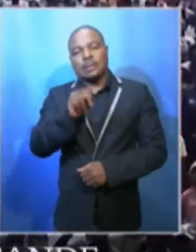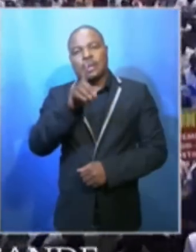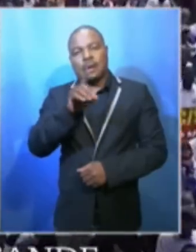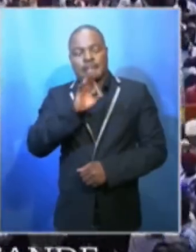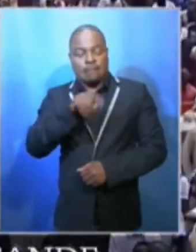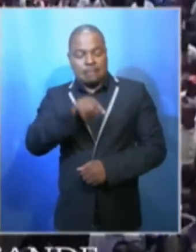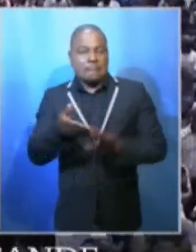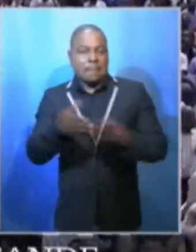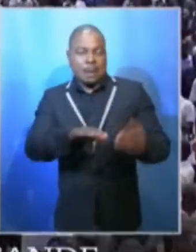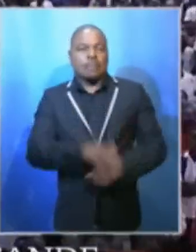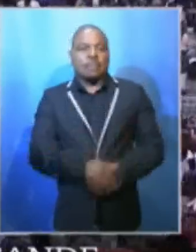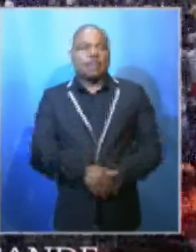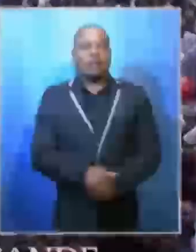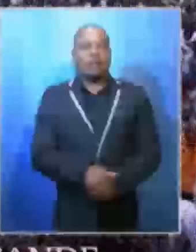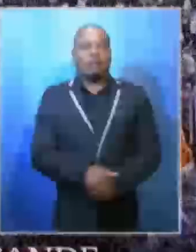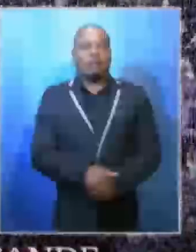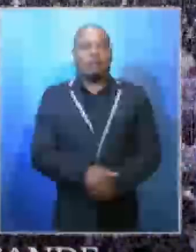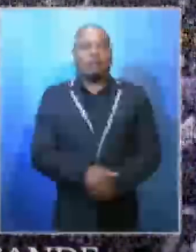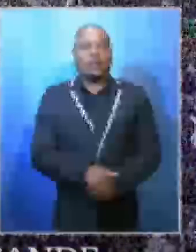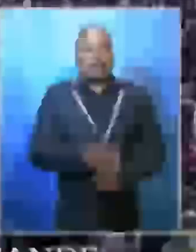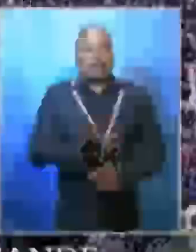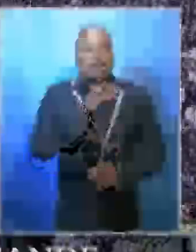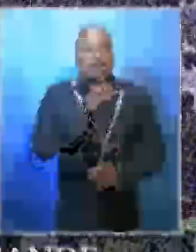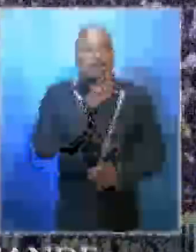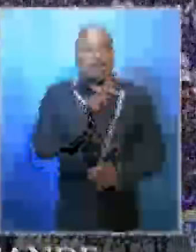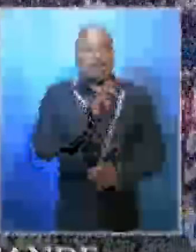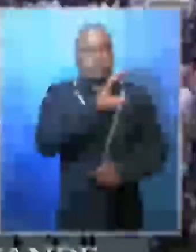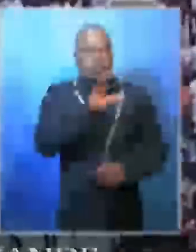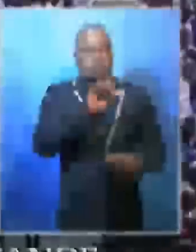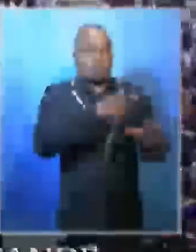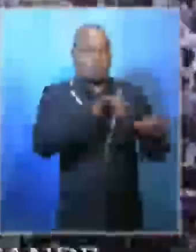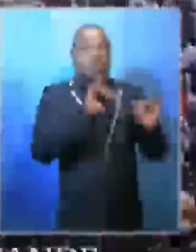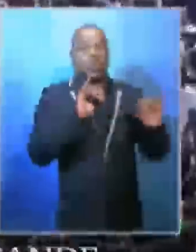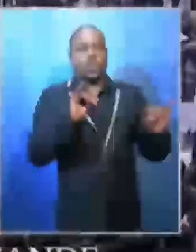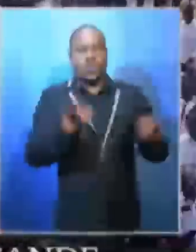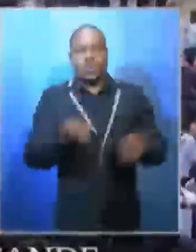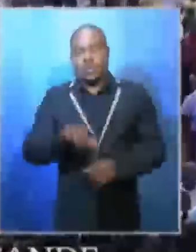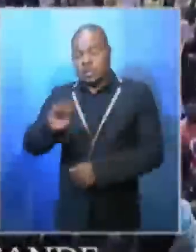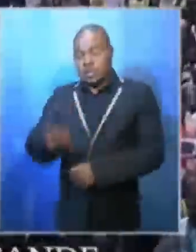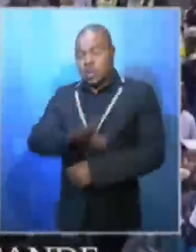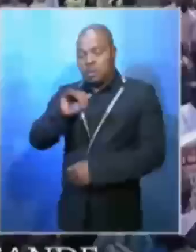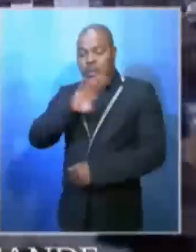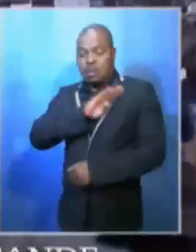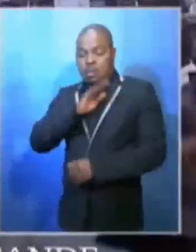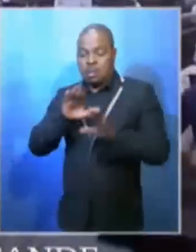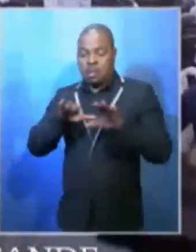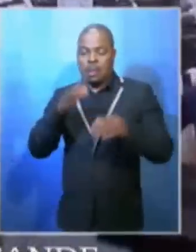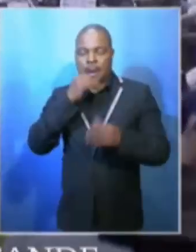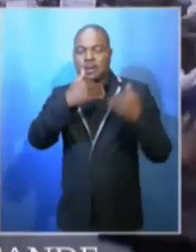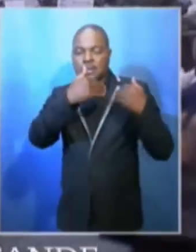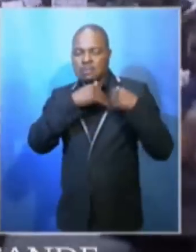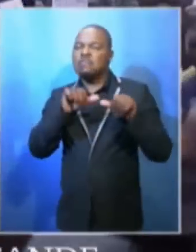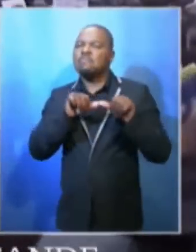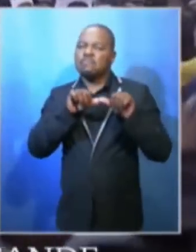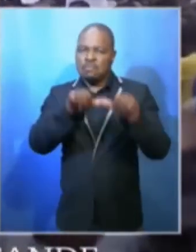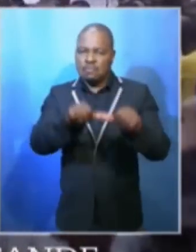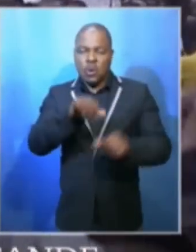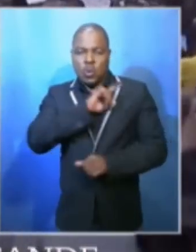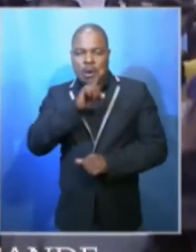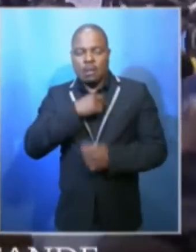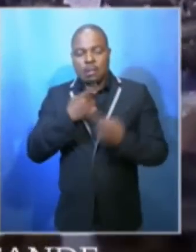Maemo a tsitsipane kwa botlhaba jwa DRC. SANDF ya re e tla tswelela ka maikarabelo a yone a go lere kagiso kwa